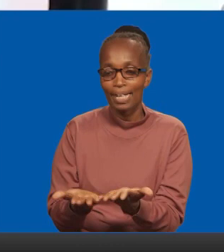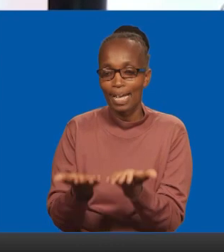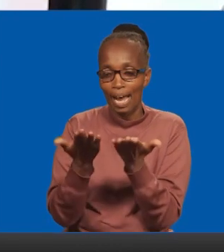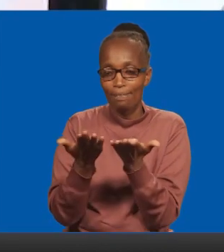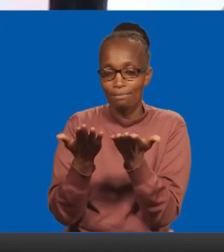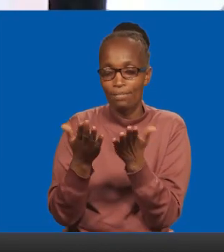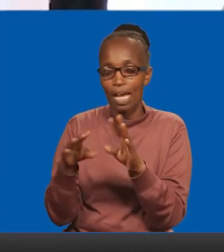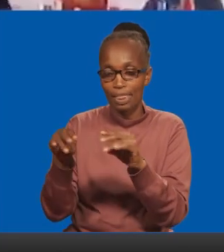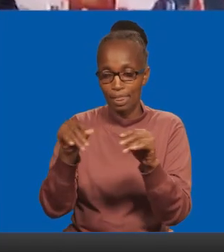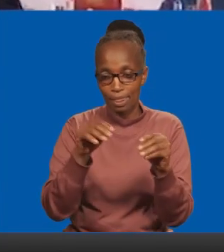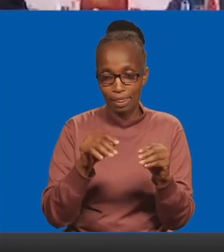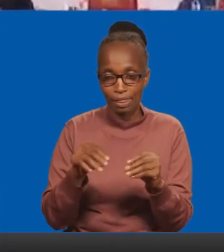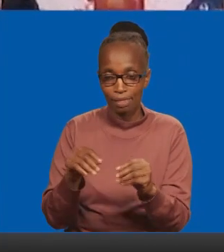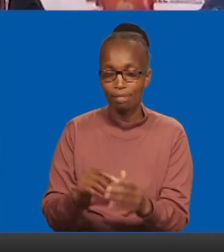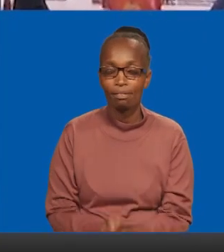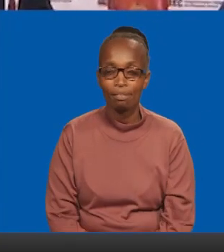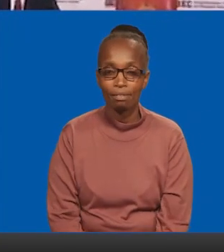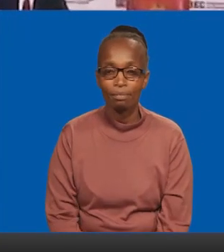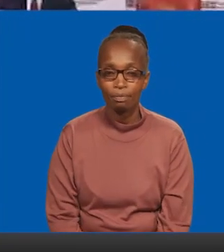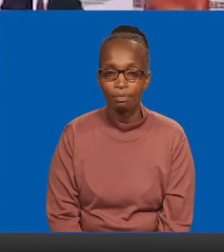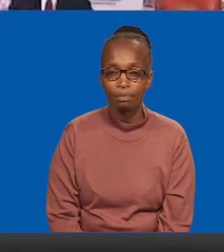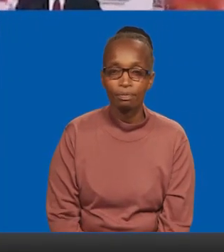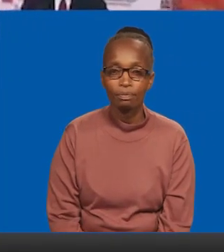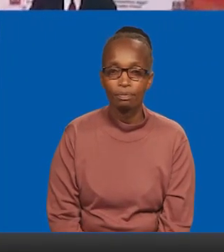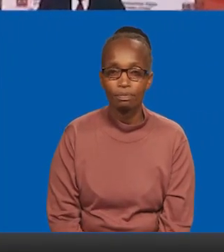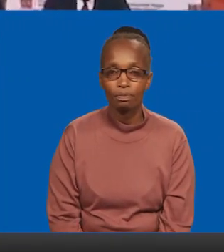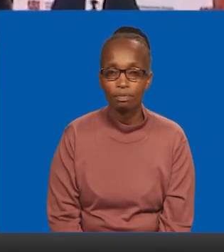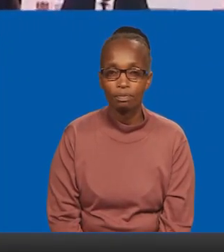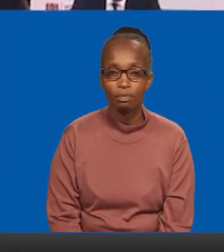enhance quality. Fred Rikwambua, Undugu TV.